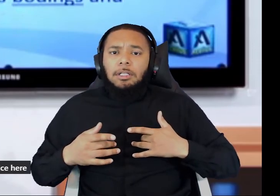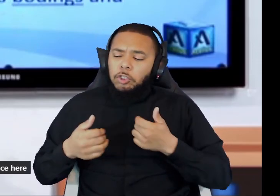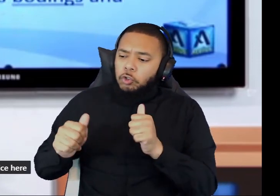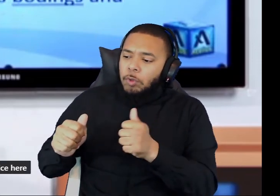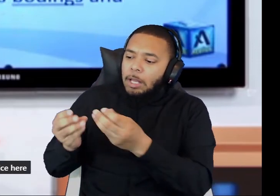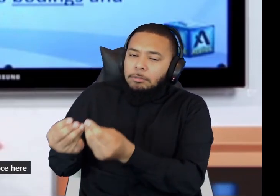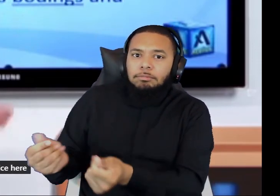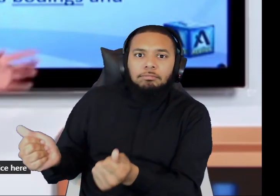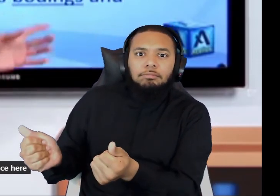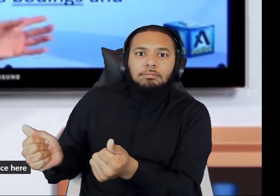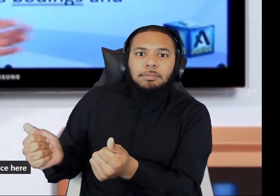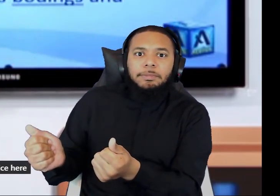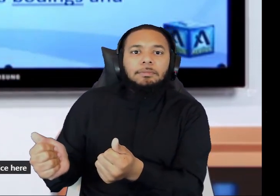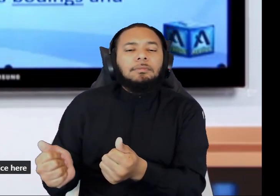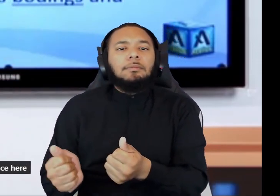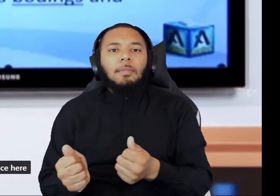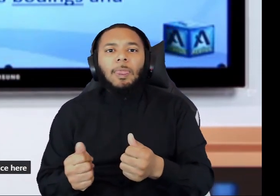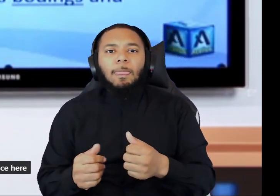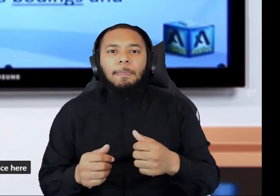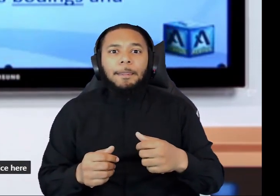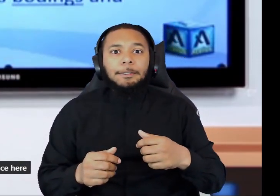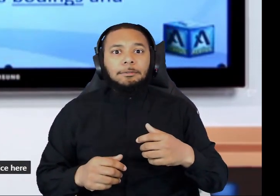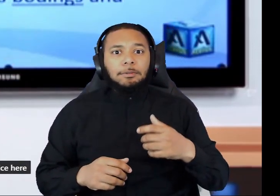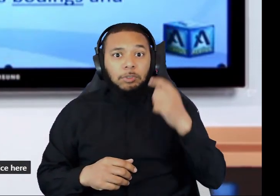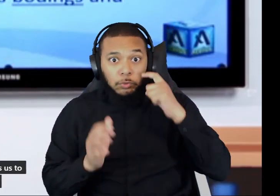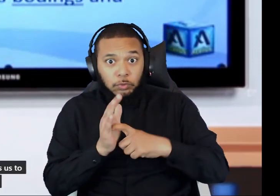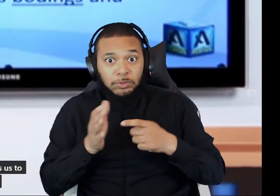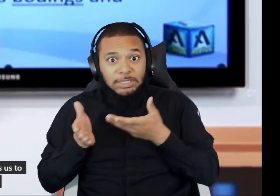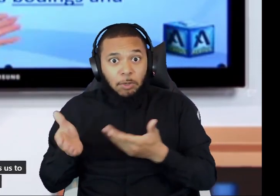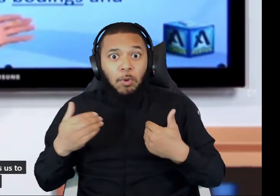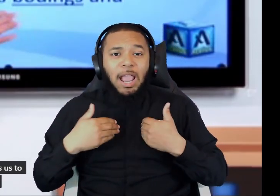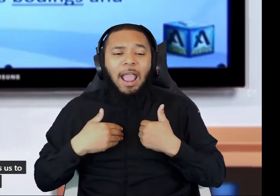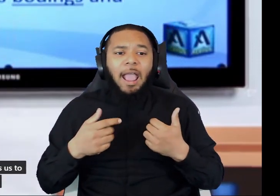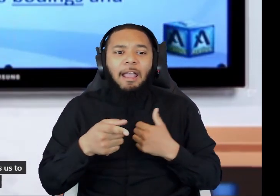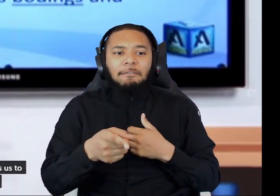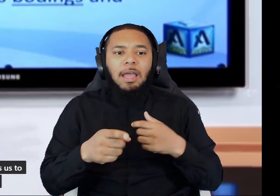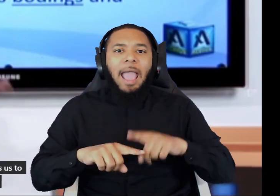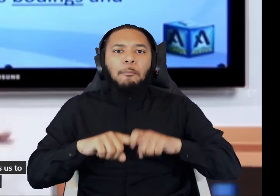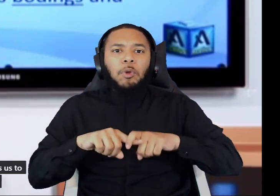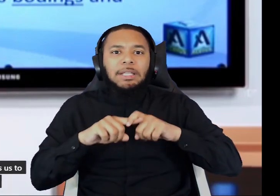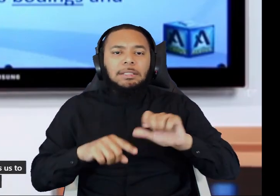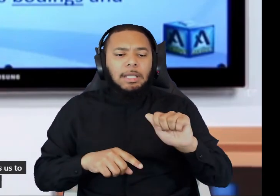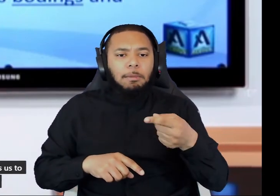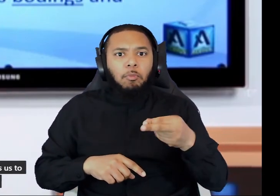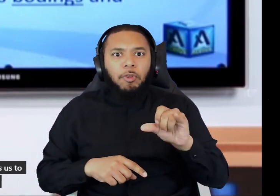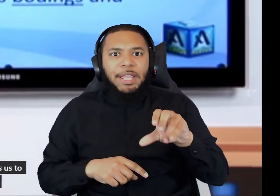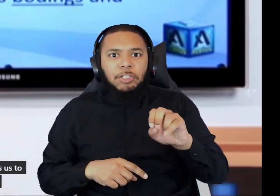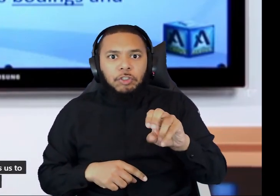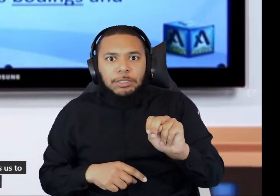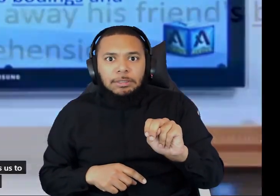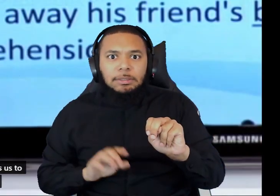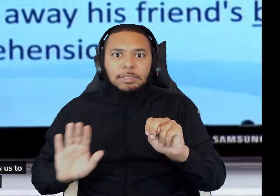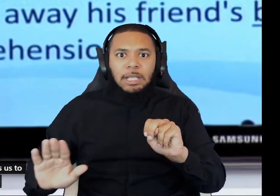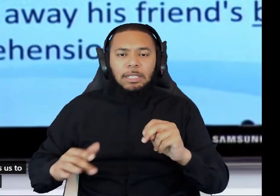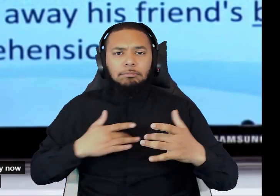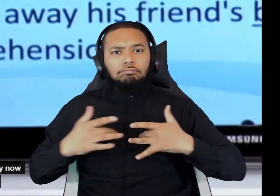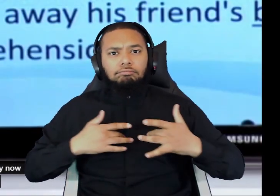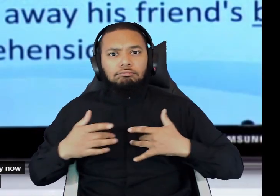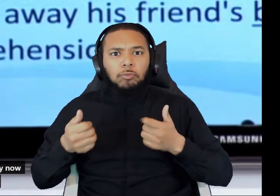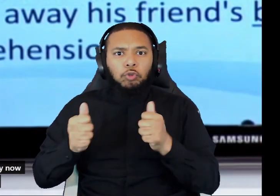Concerns, especially of harm. Notice here we have a synonym with it so that it helps us define that word, doesn't it?